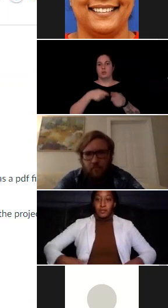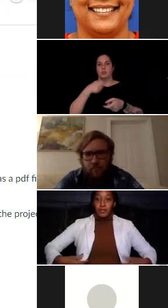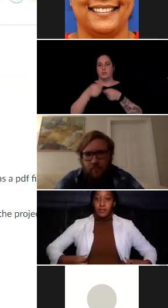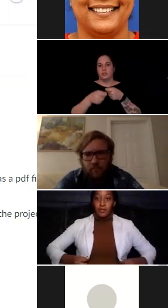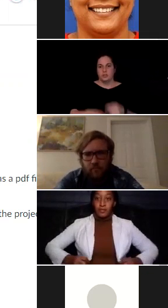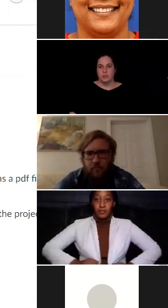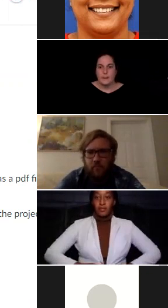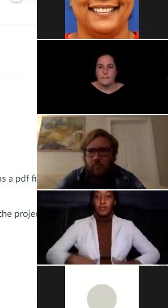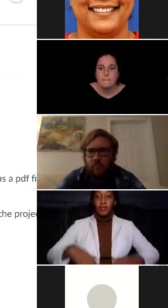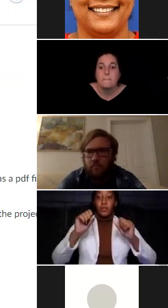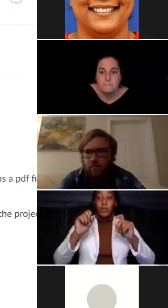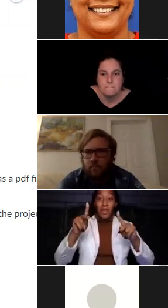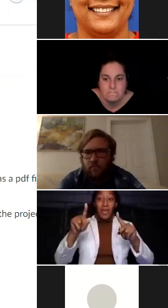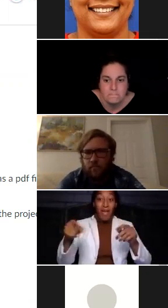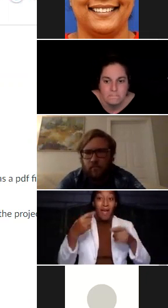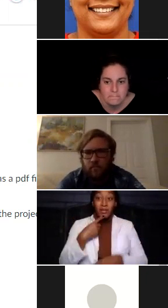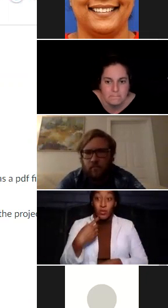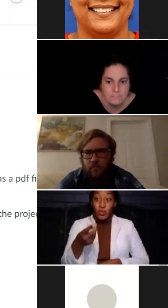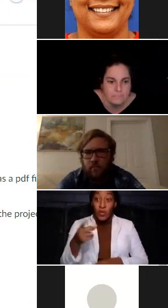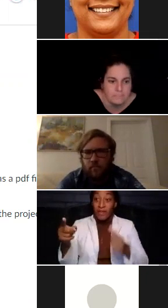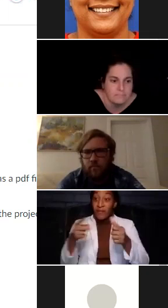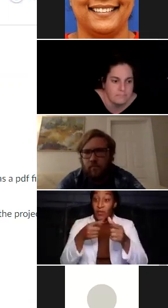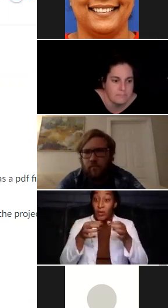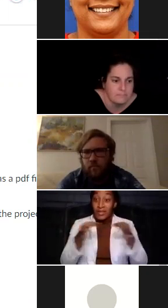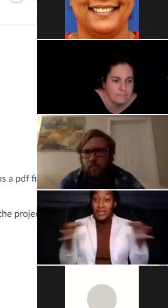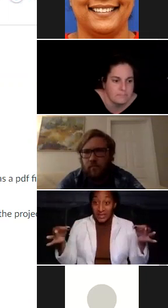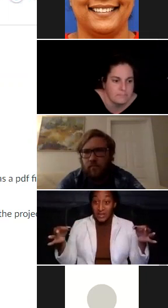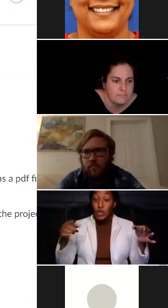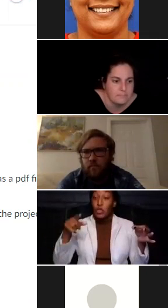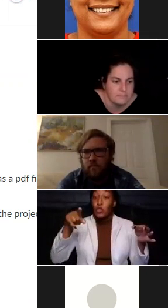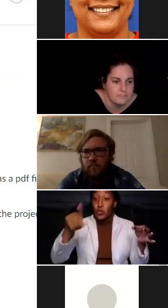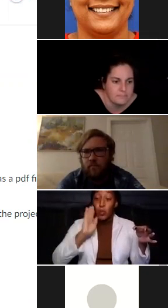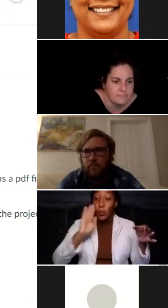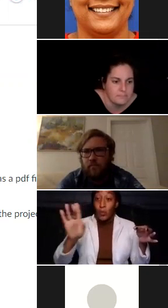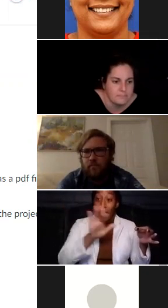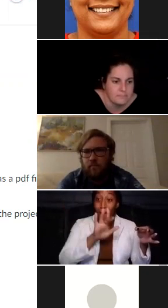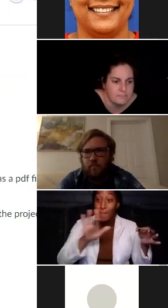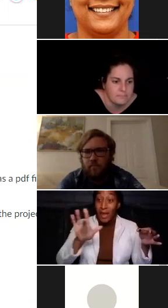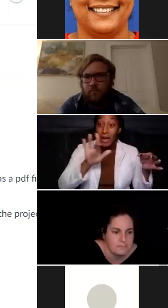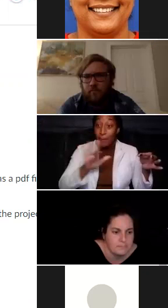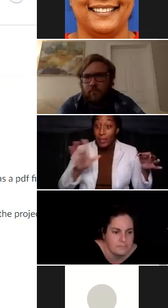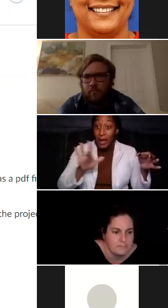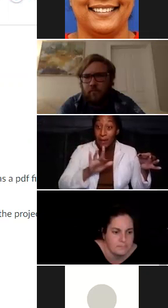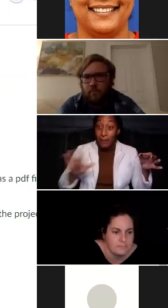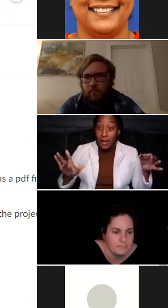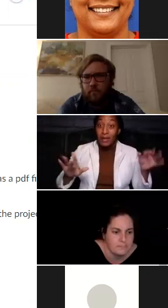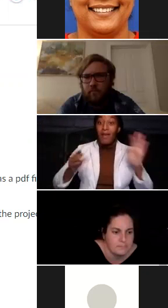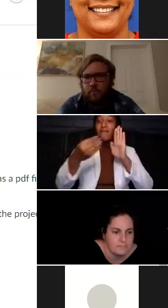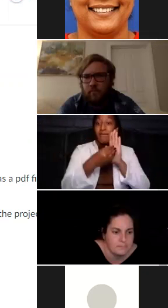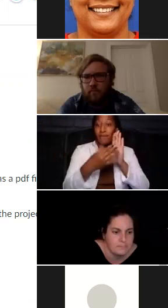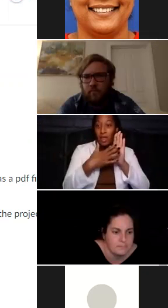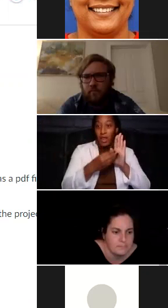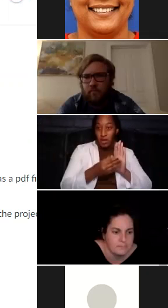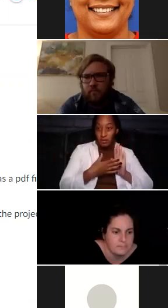sentence. So you basically fill in the blanks there. That is so that you give proper attribution and credit to